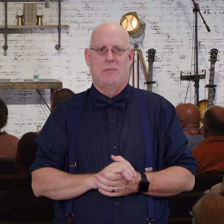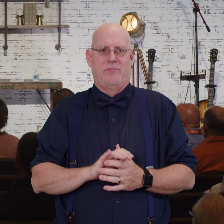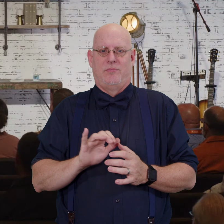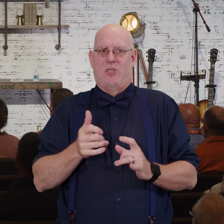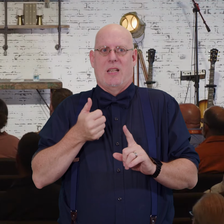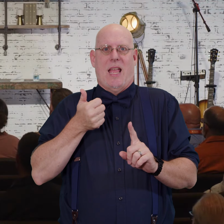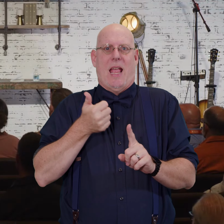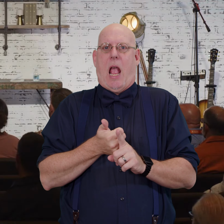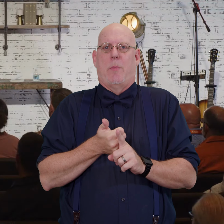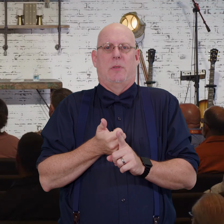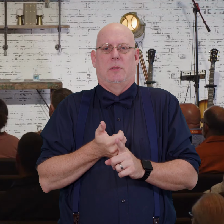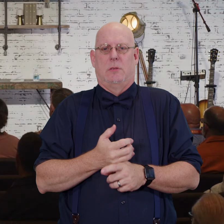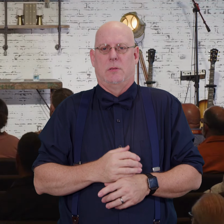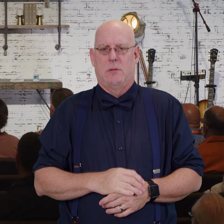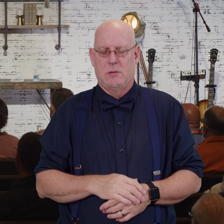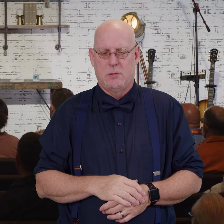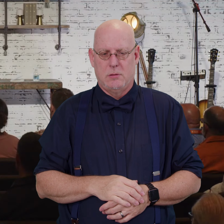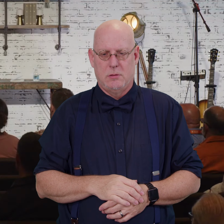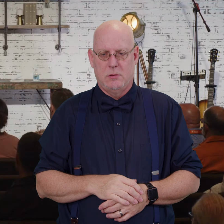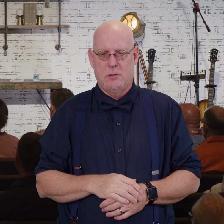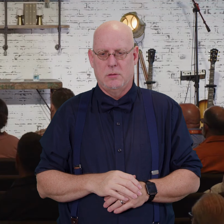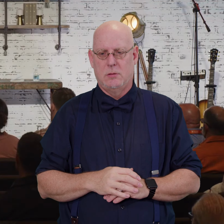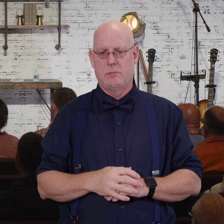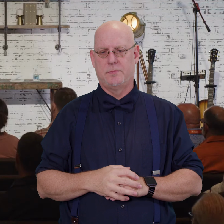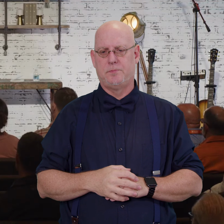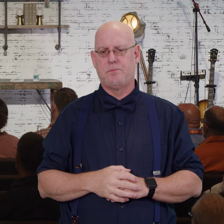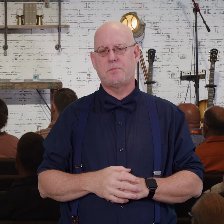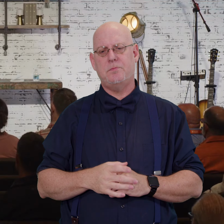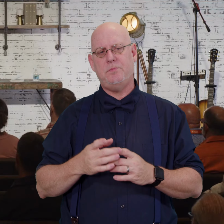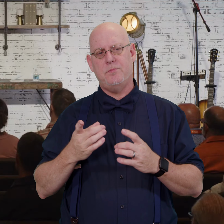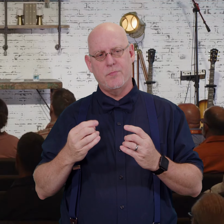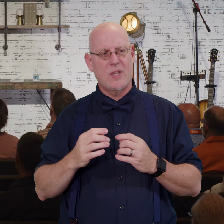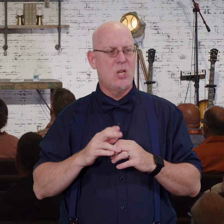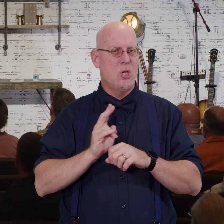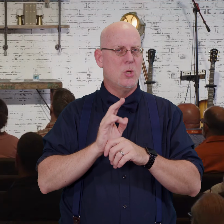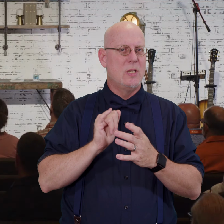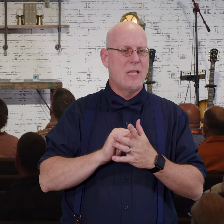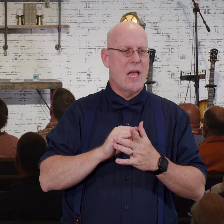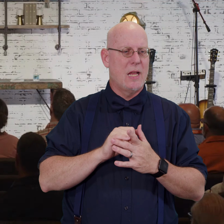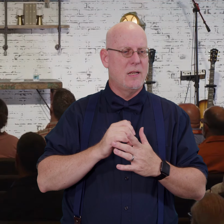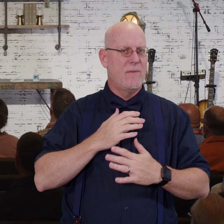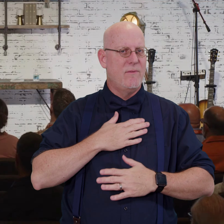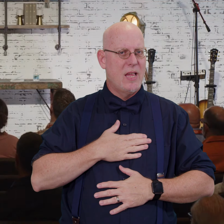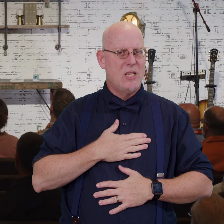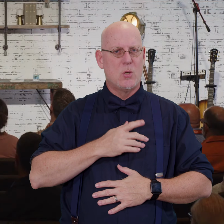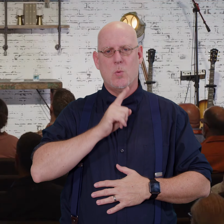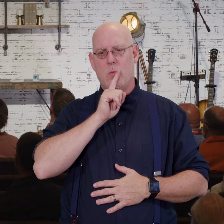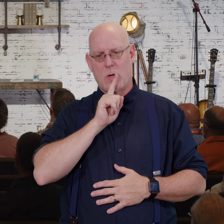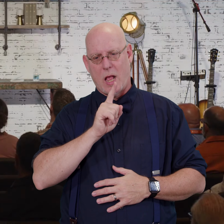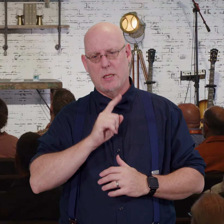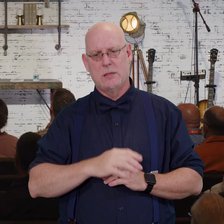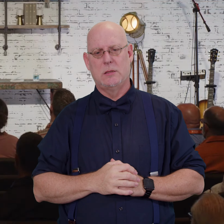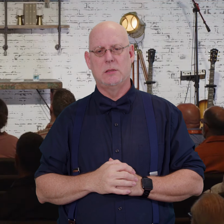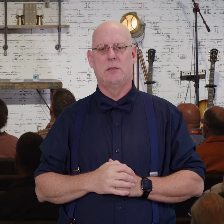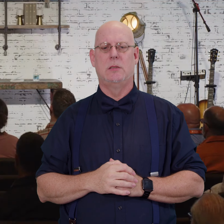just happened. Well, what he does is he uses that physical reality